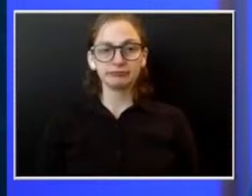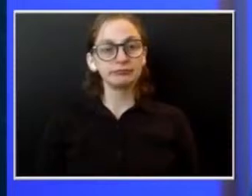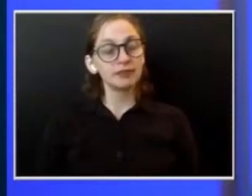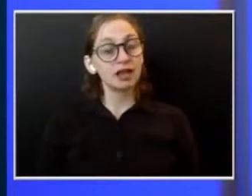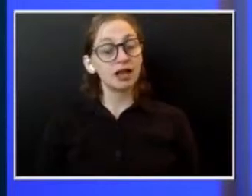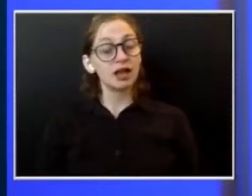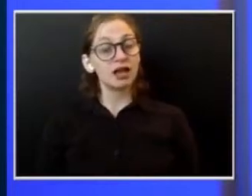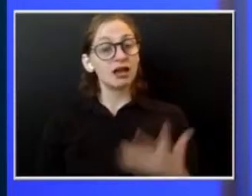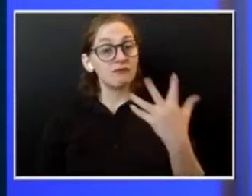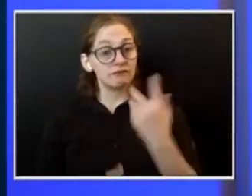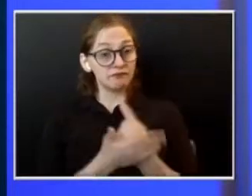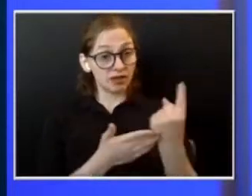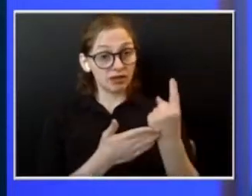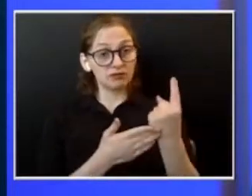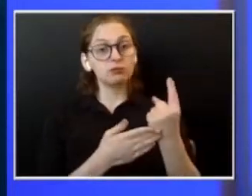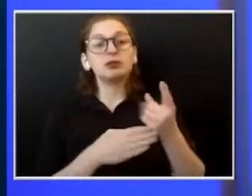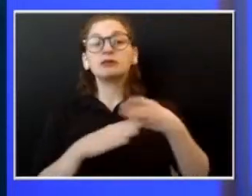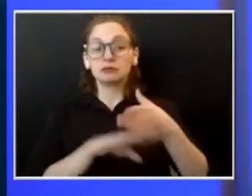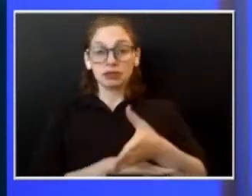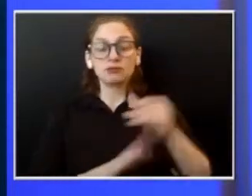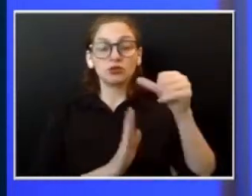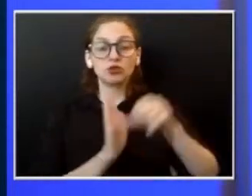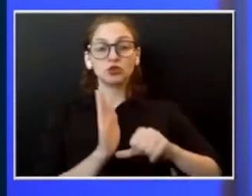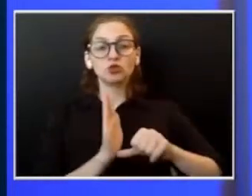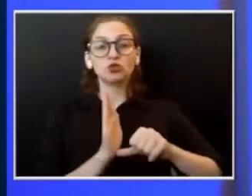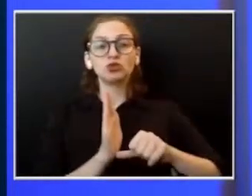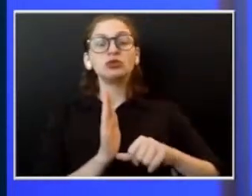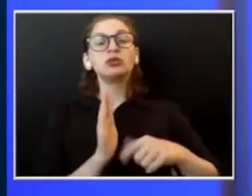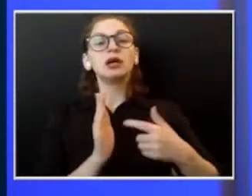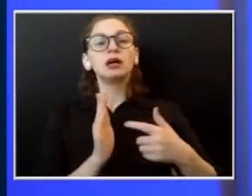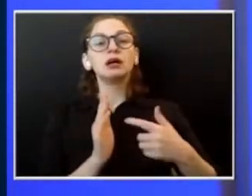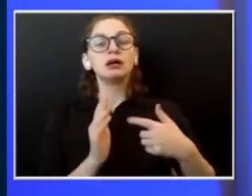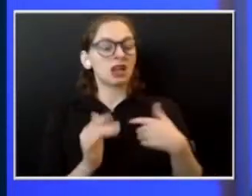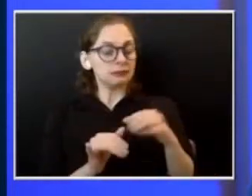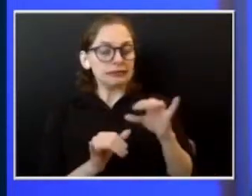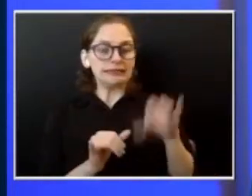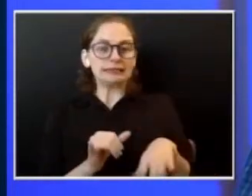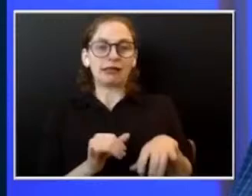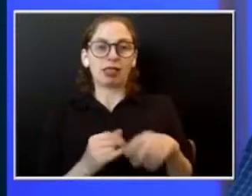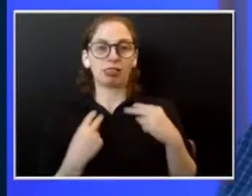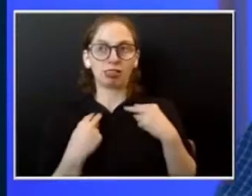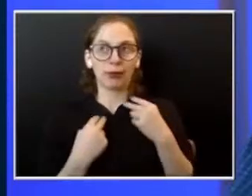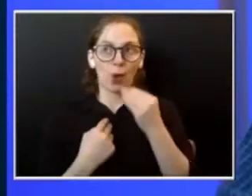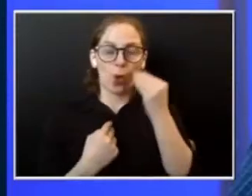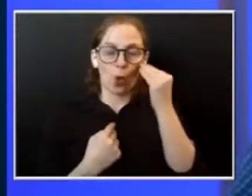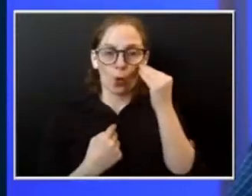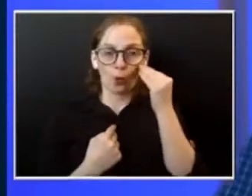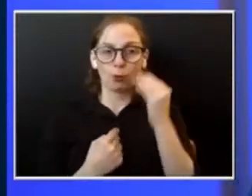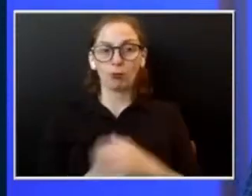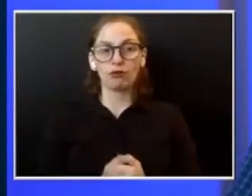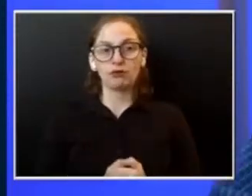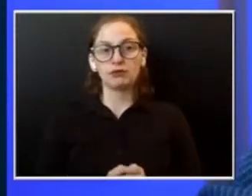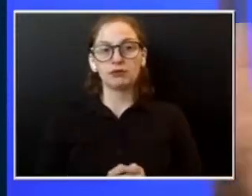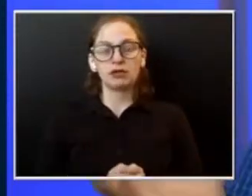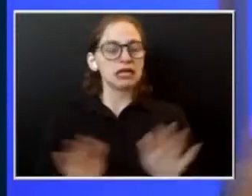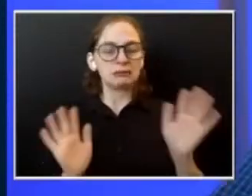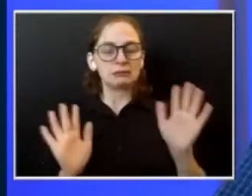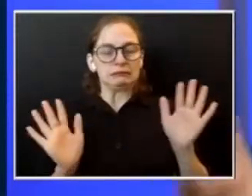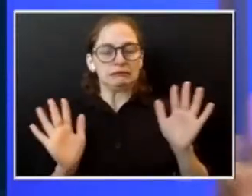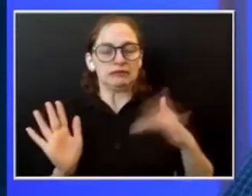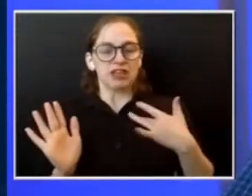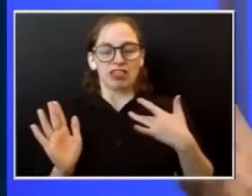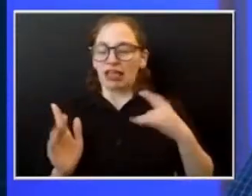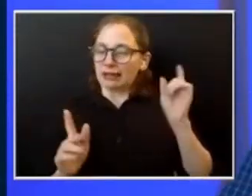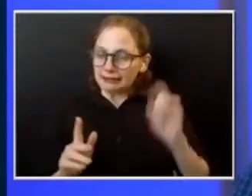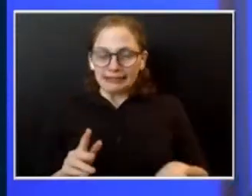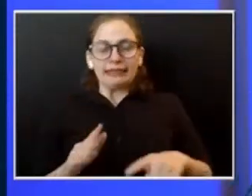the surgery, I'm still at home, and I'm going, no, I've got to get out. And I'm in home